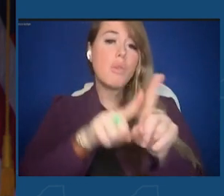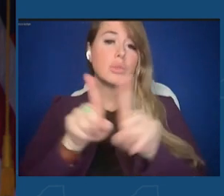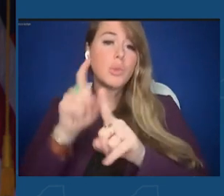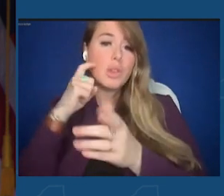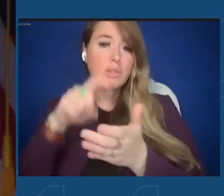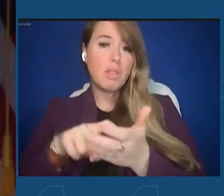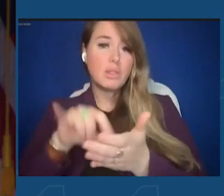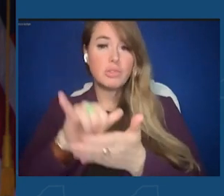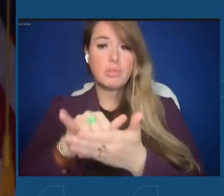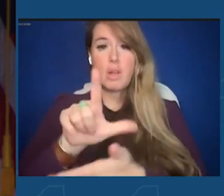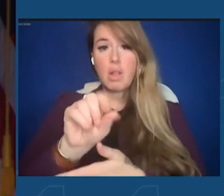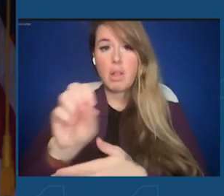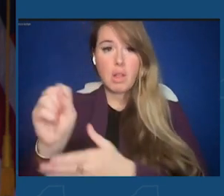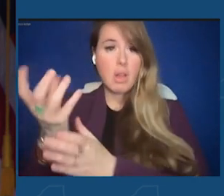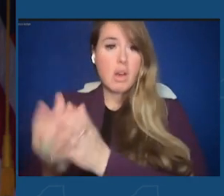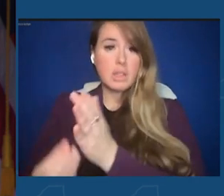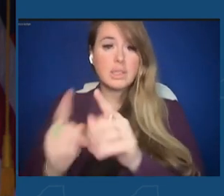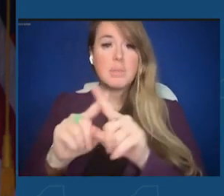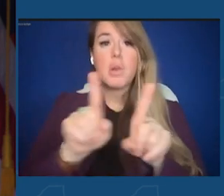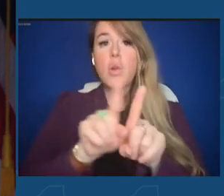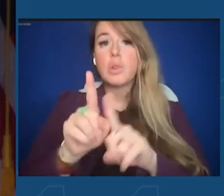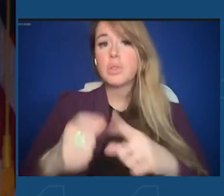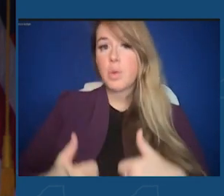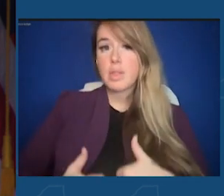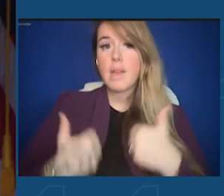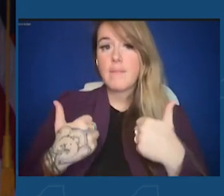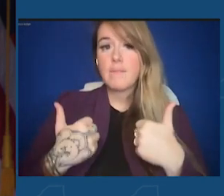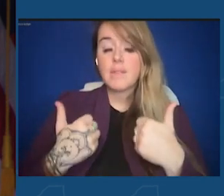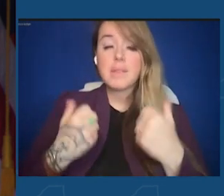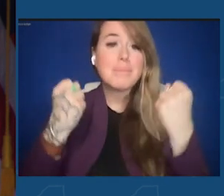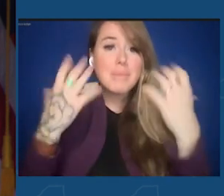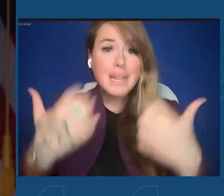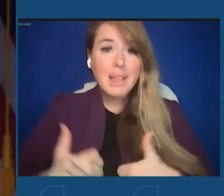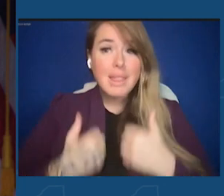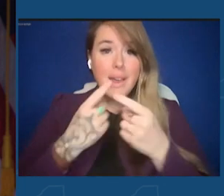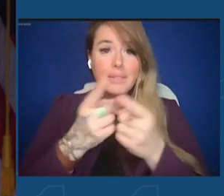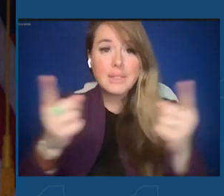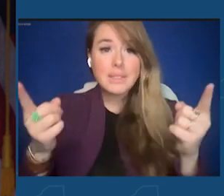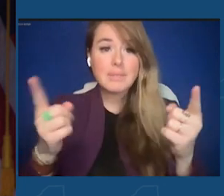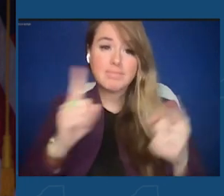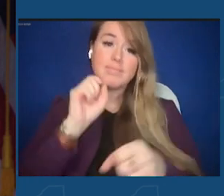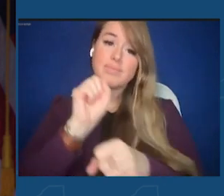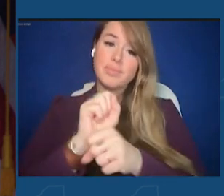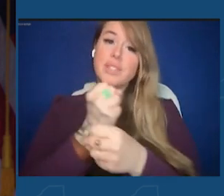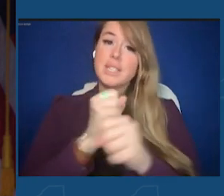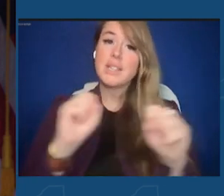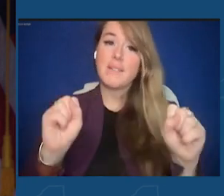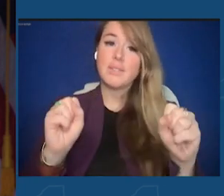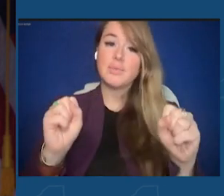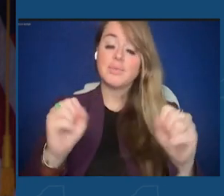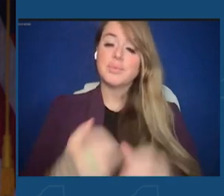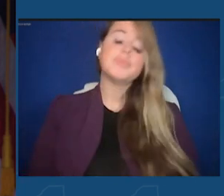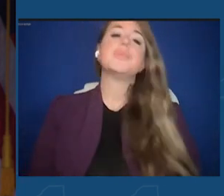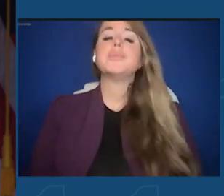but also the life, the lives that were saved.